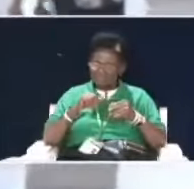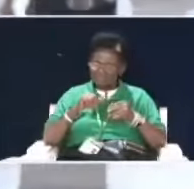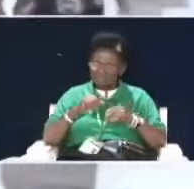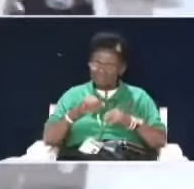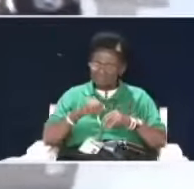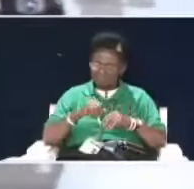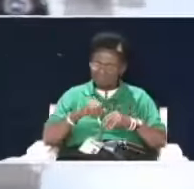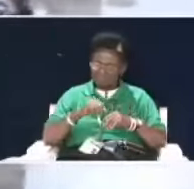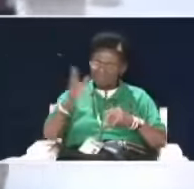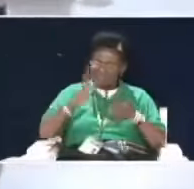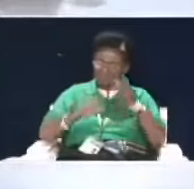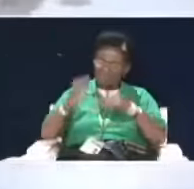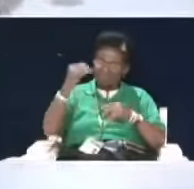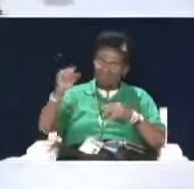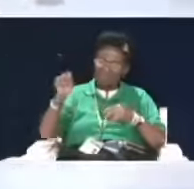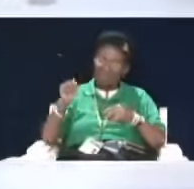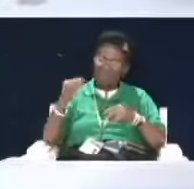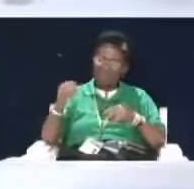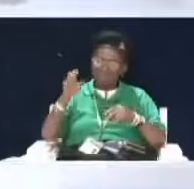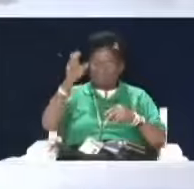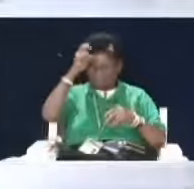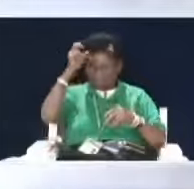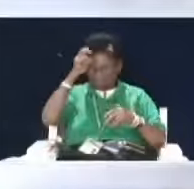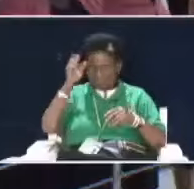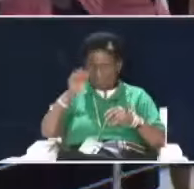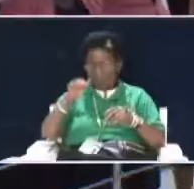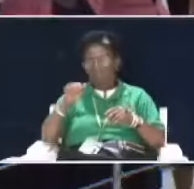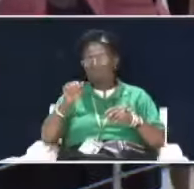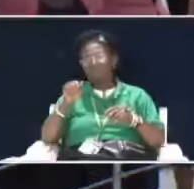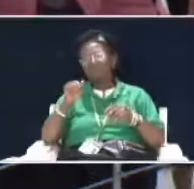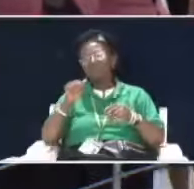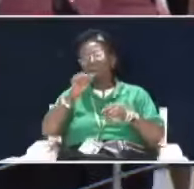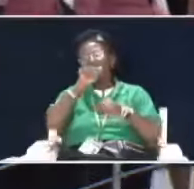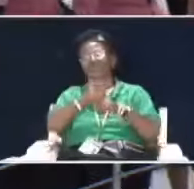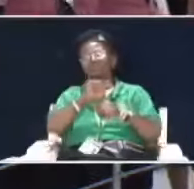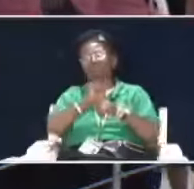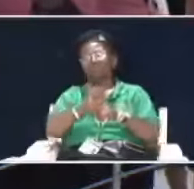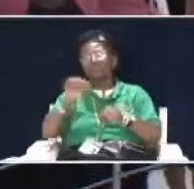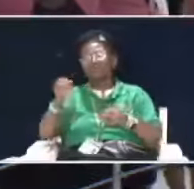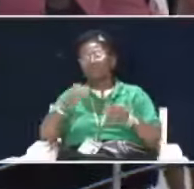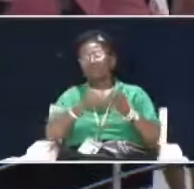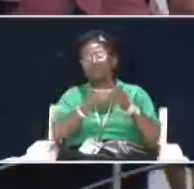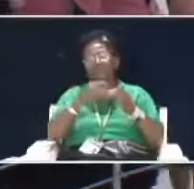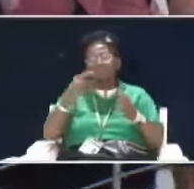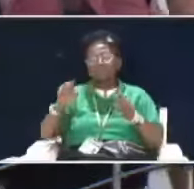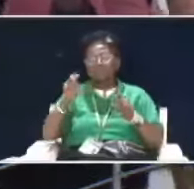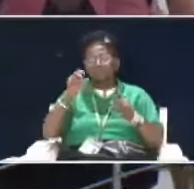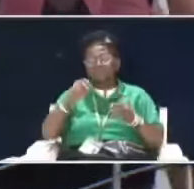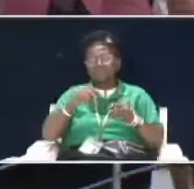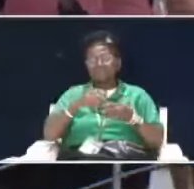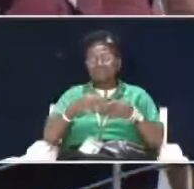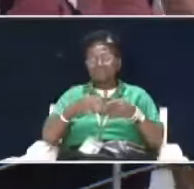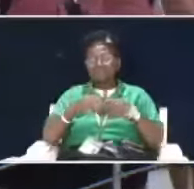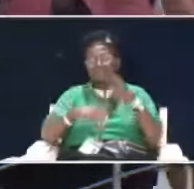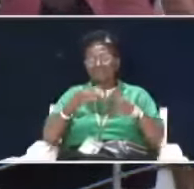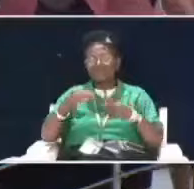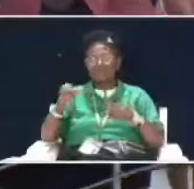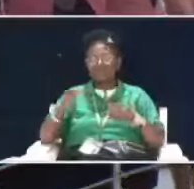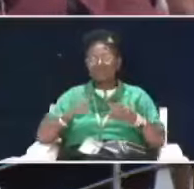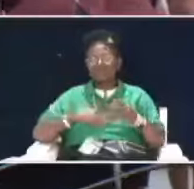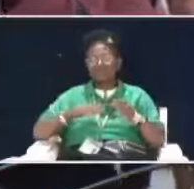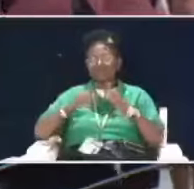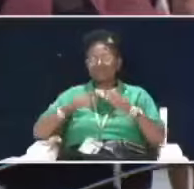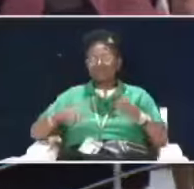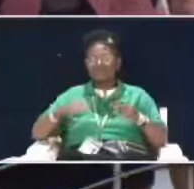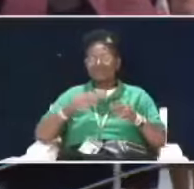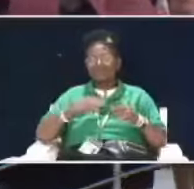these agents of the devil working against the progress of my village, of my